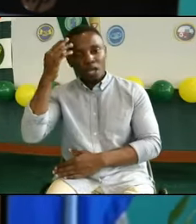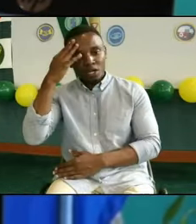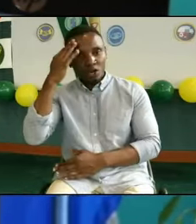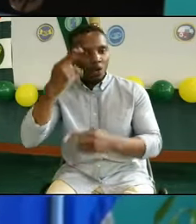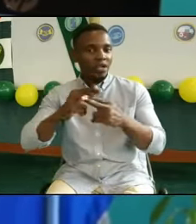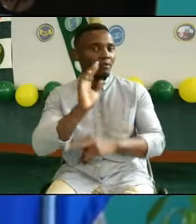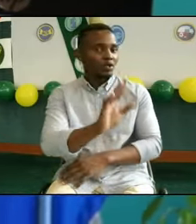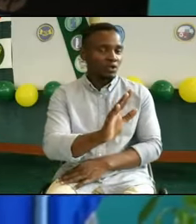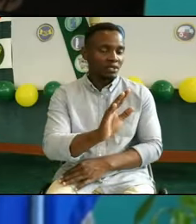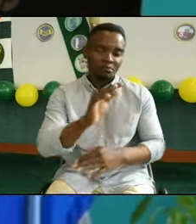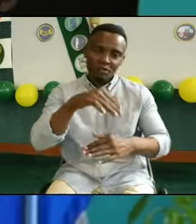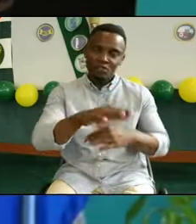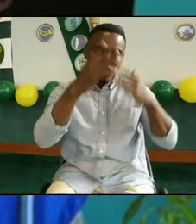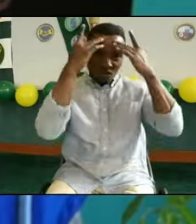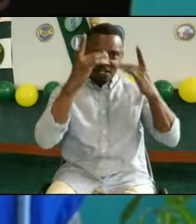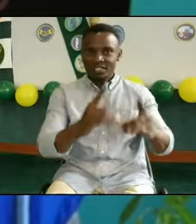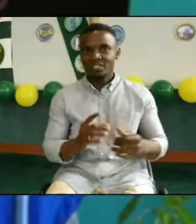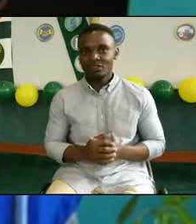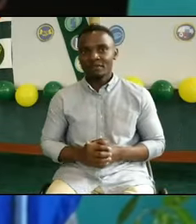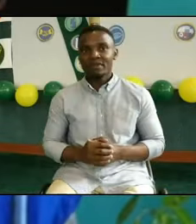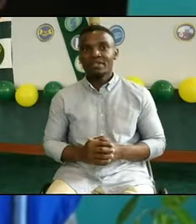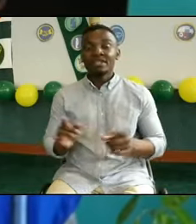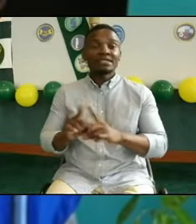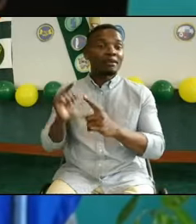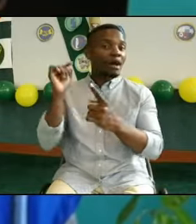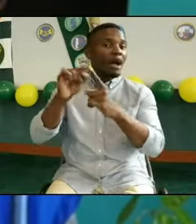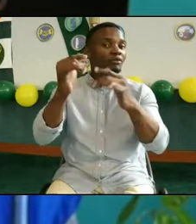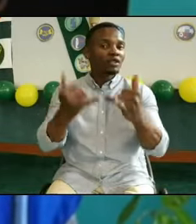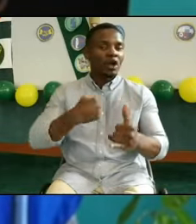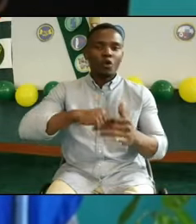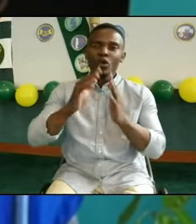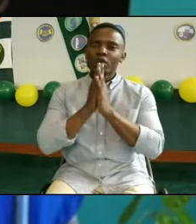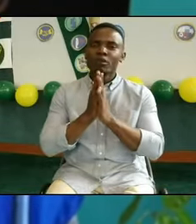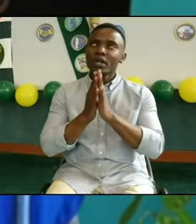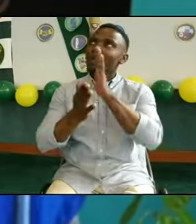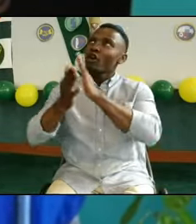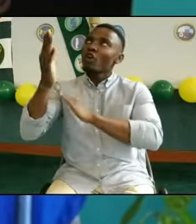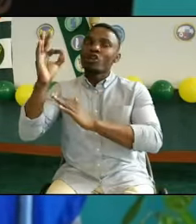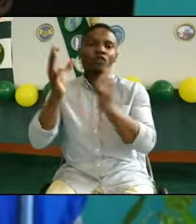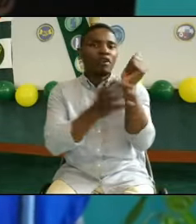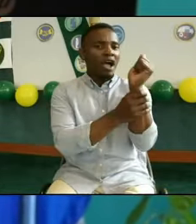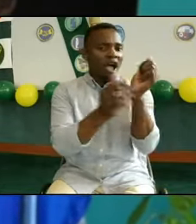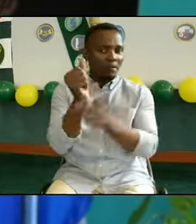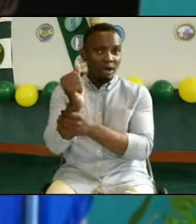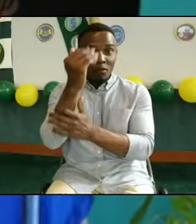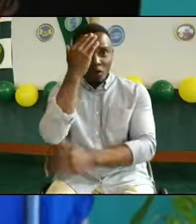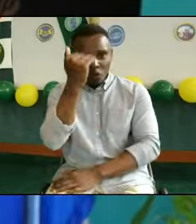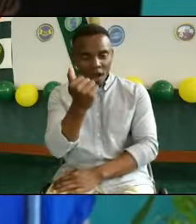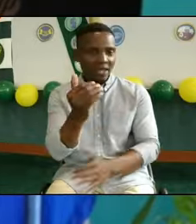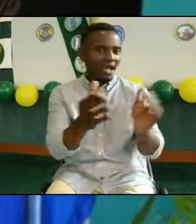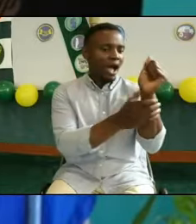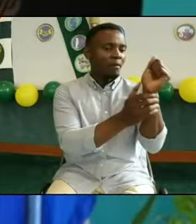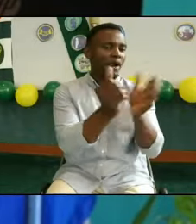known, it is your own decision. Up to today, we still pray and we say the God of Abraham. Why? Because Abraham